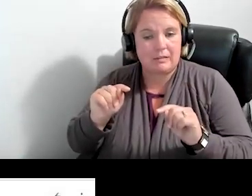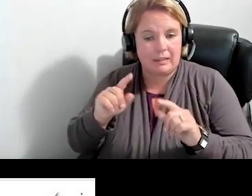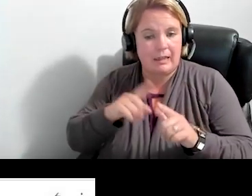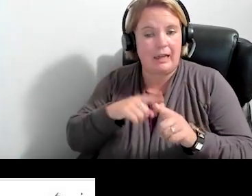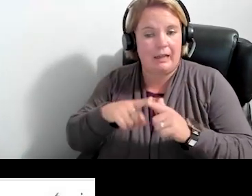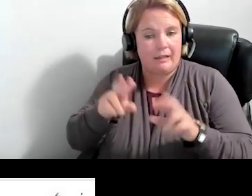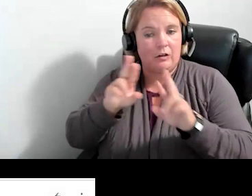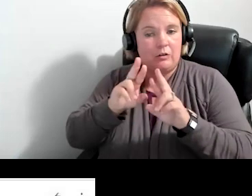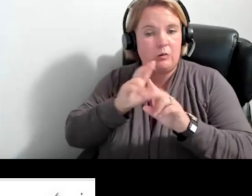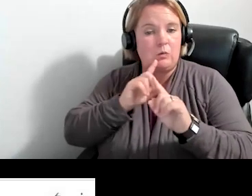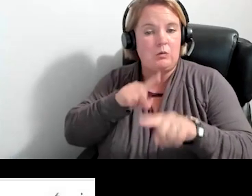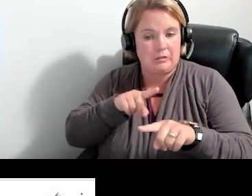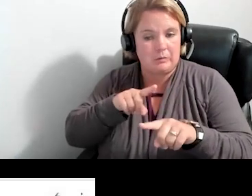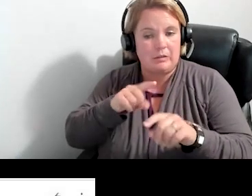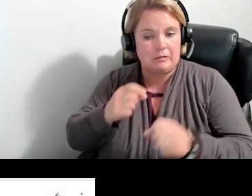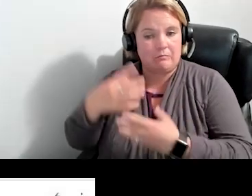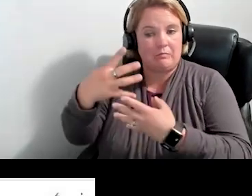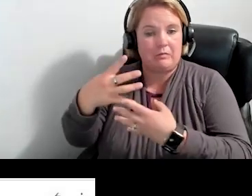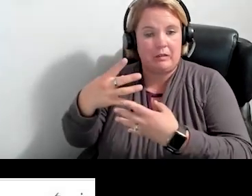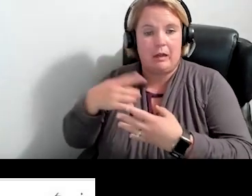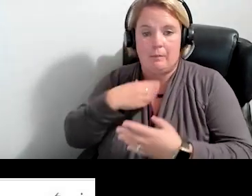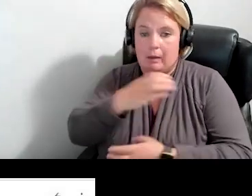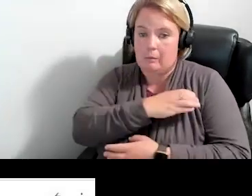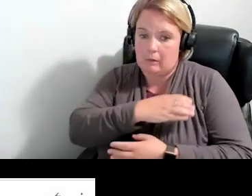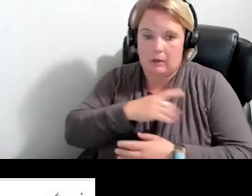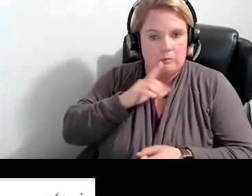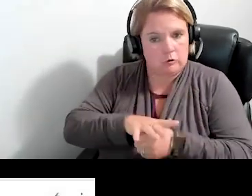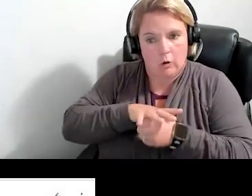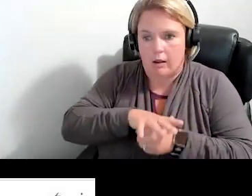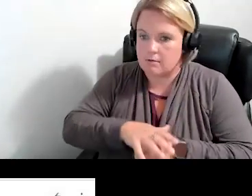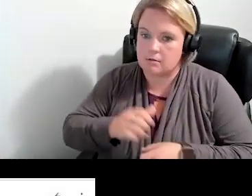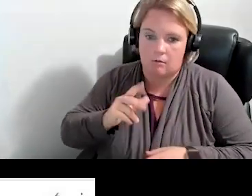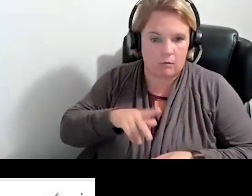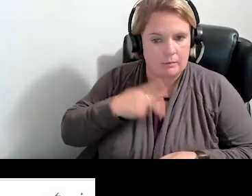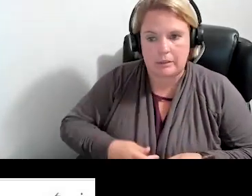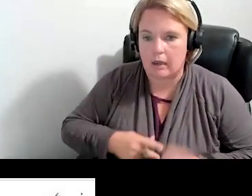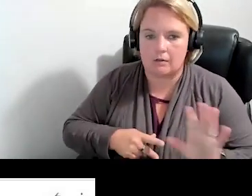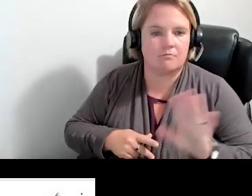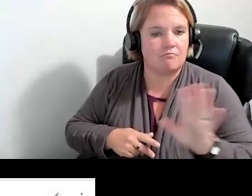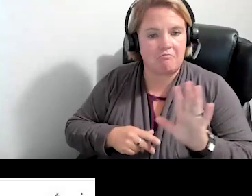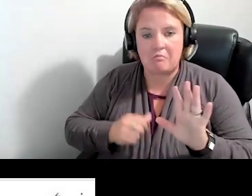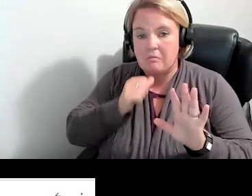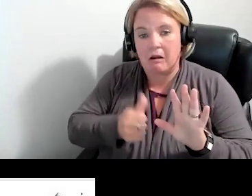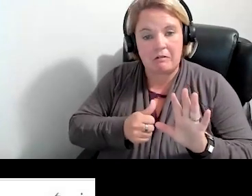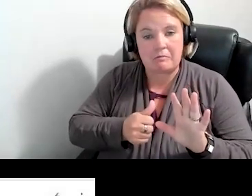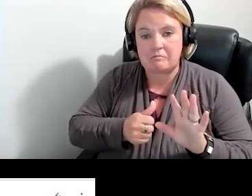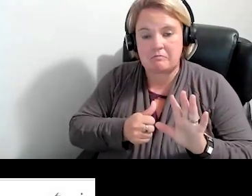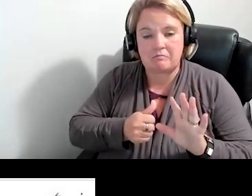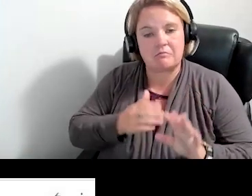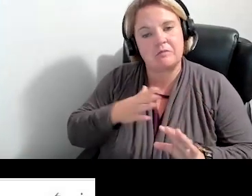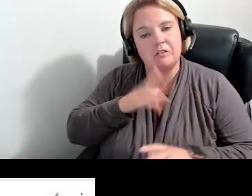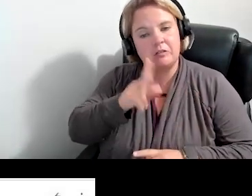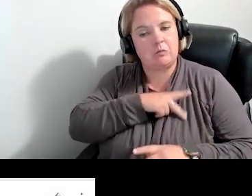response. And you know what? My blood pressure doesn't go up. I'm not worked up about it. It works. So as my personal